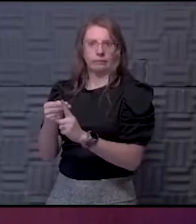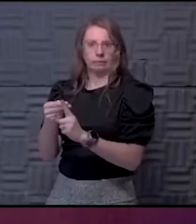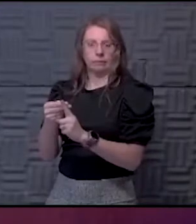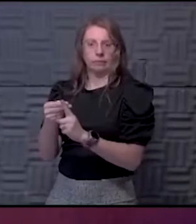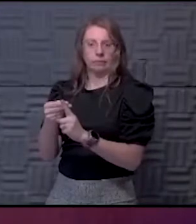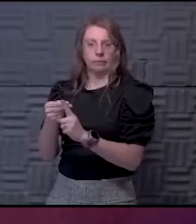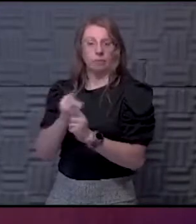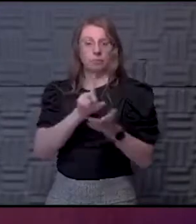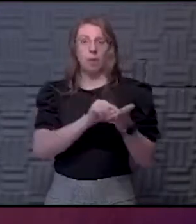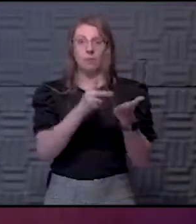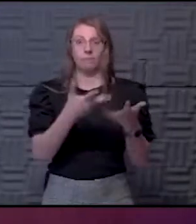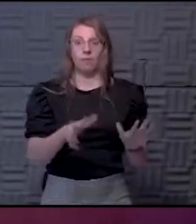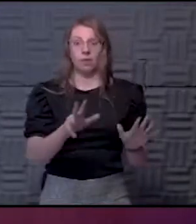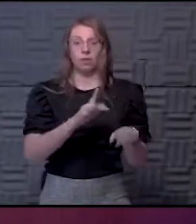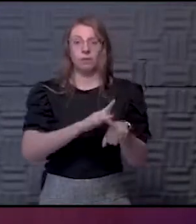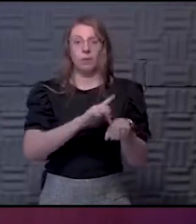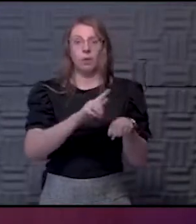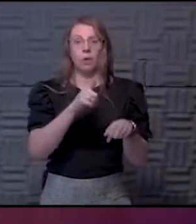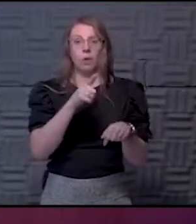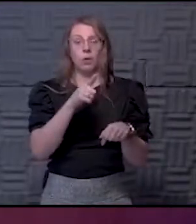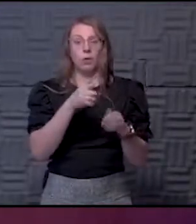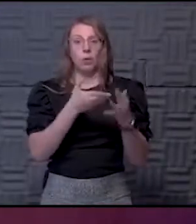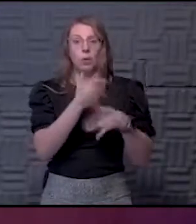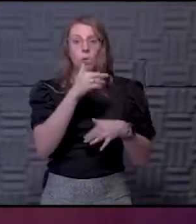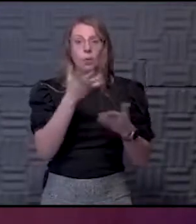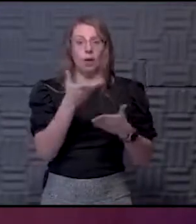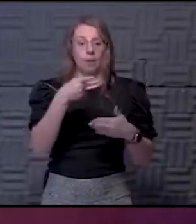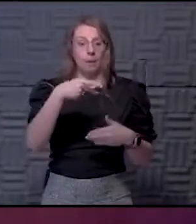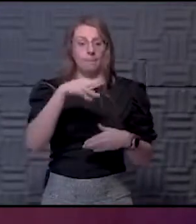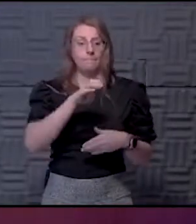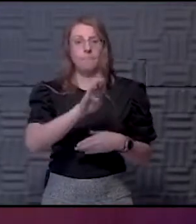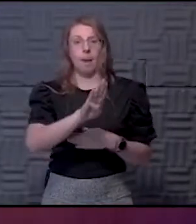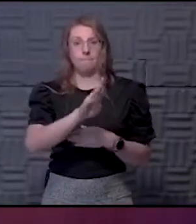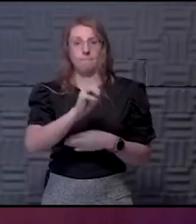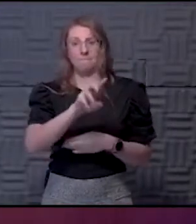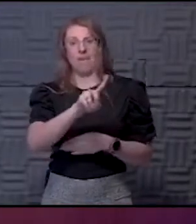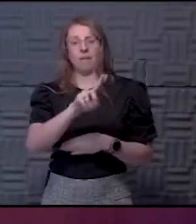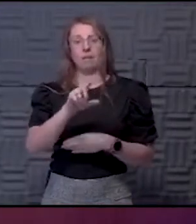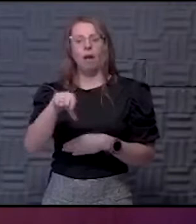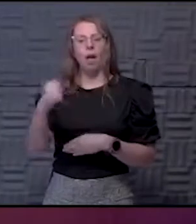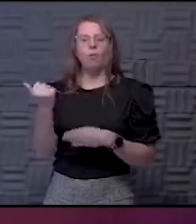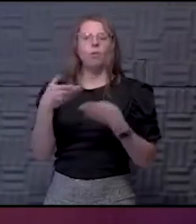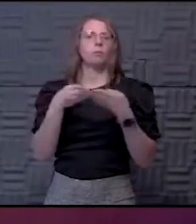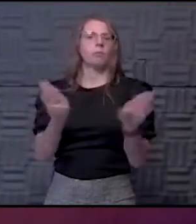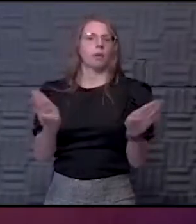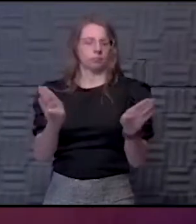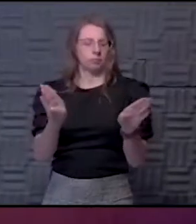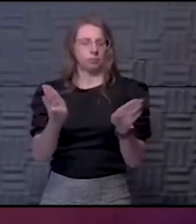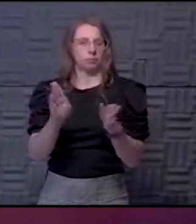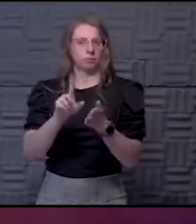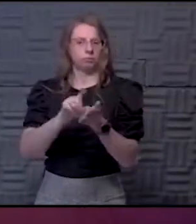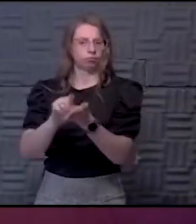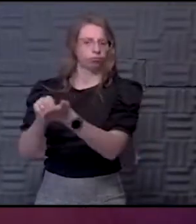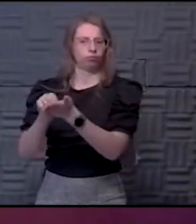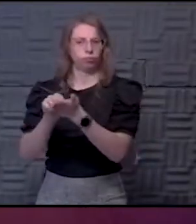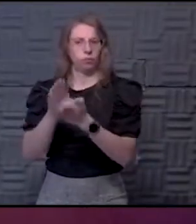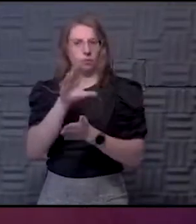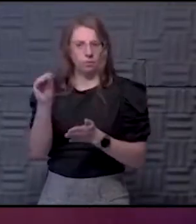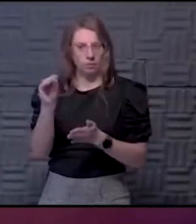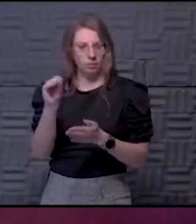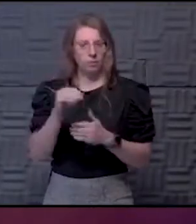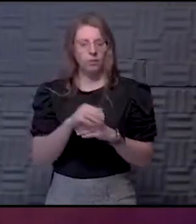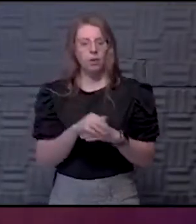been published and made available through PubMed and other publicly funded repositories, including the WHO